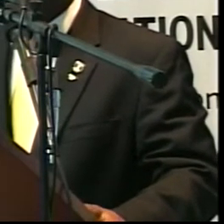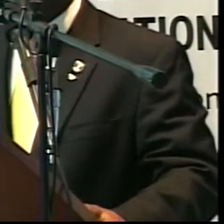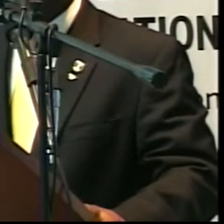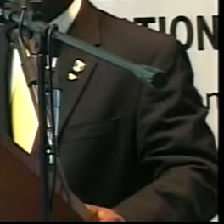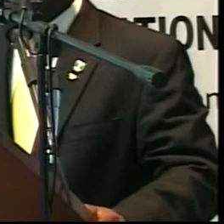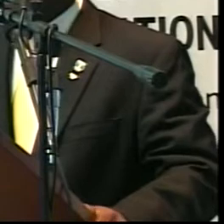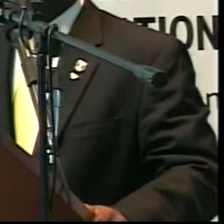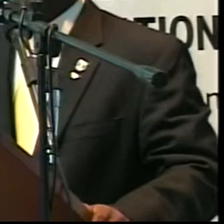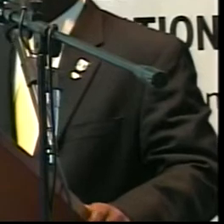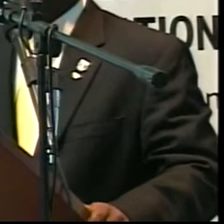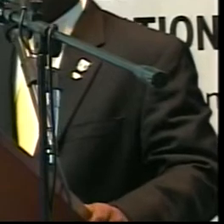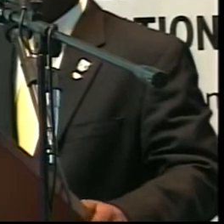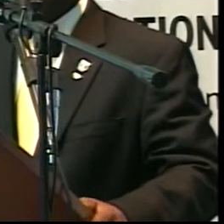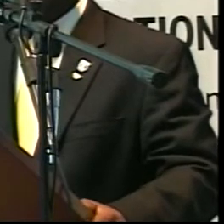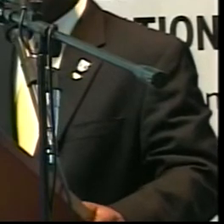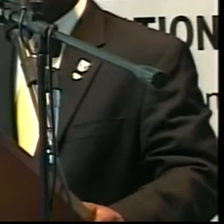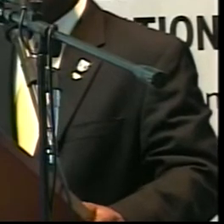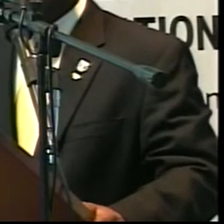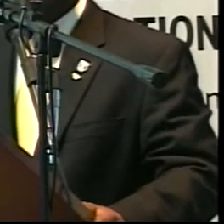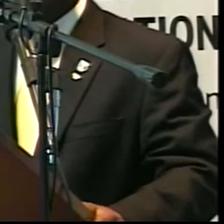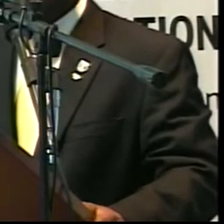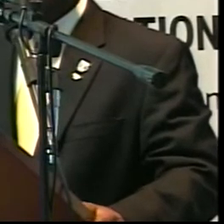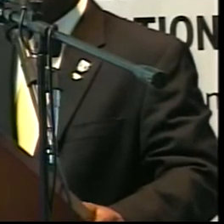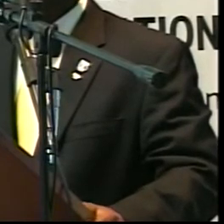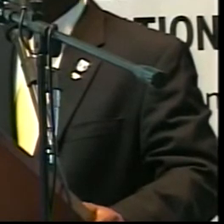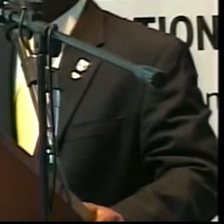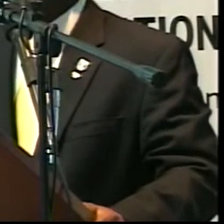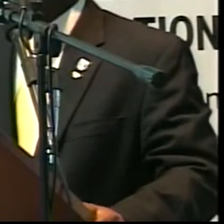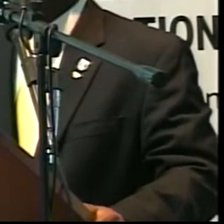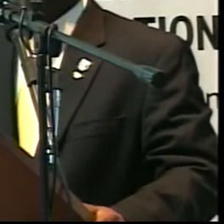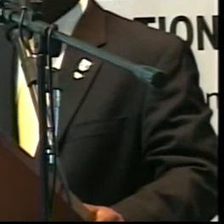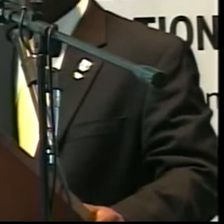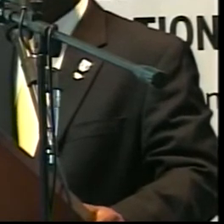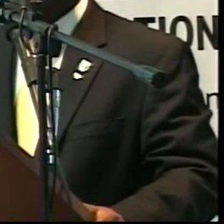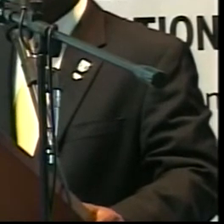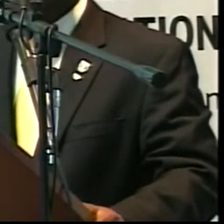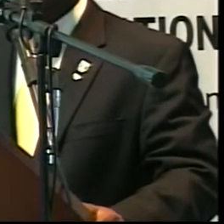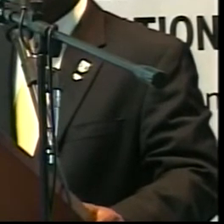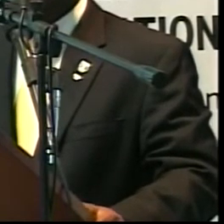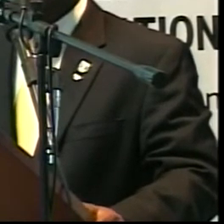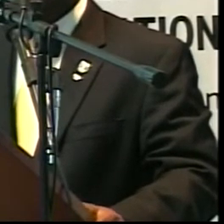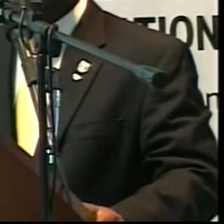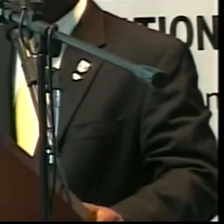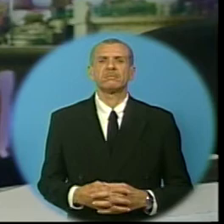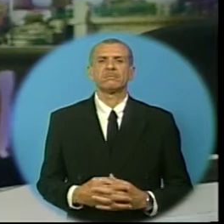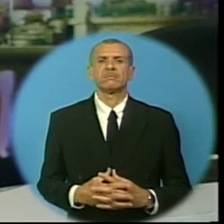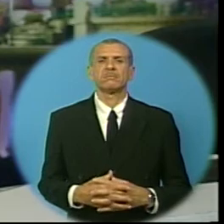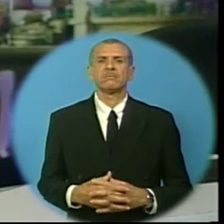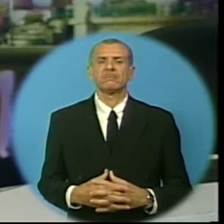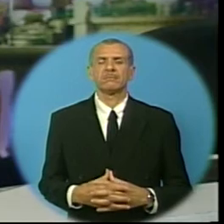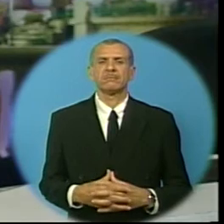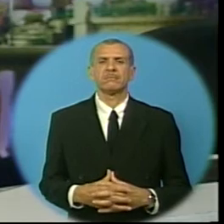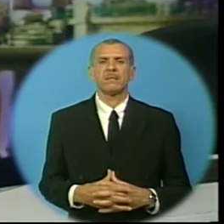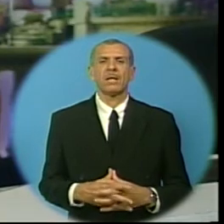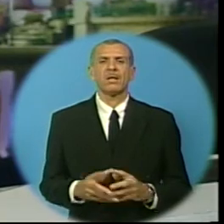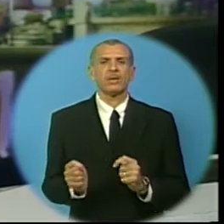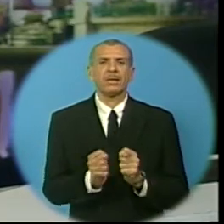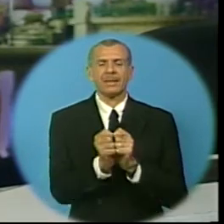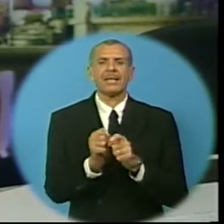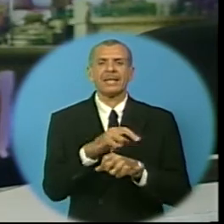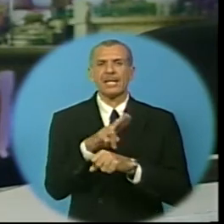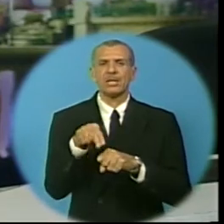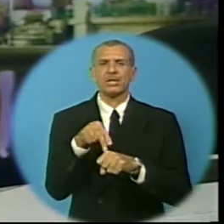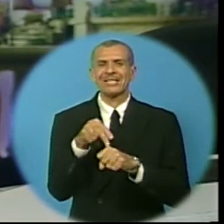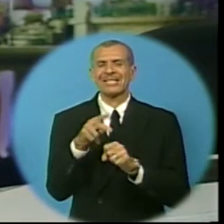Scheme as a center for excellence and an incubator for youth entrepreneurs. The